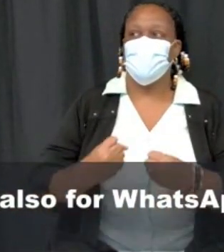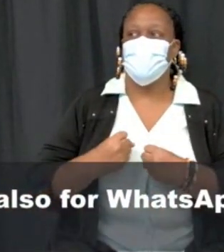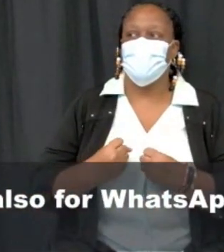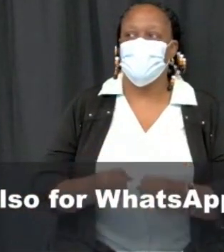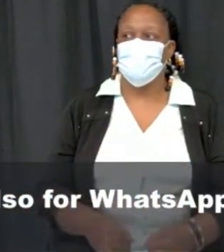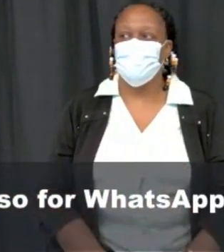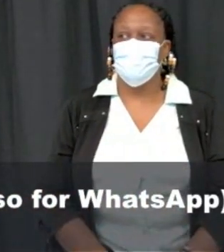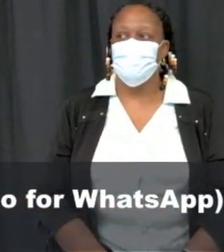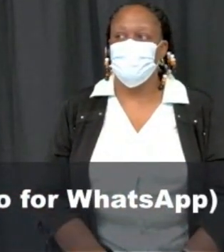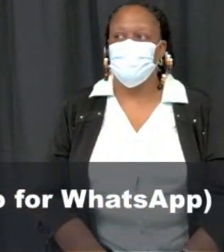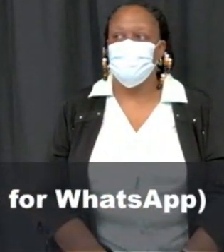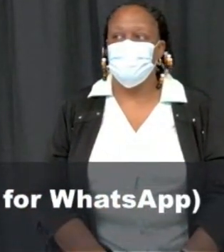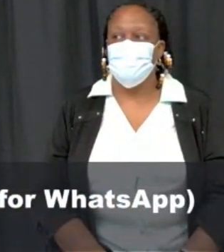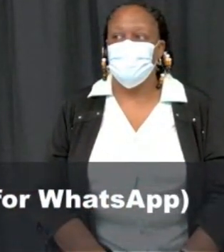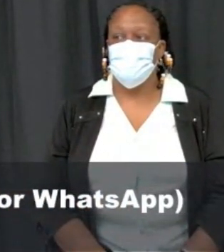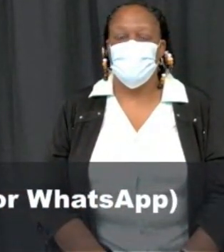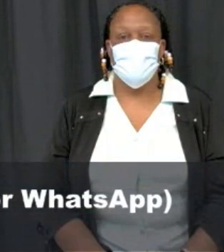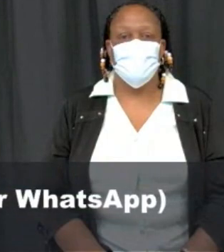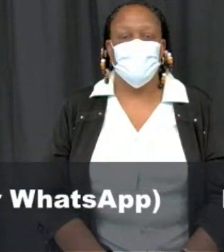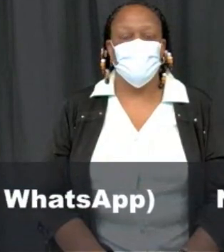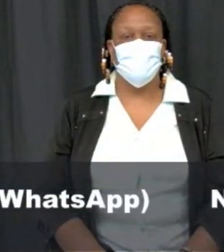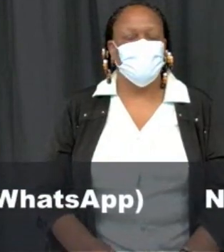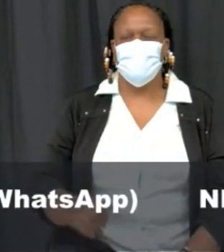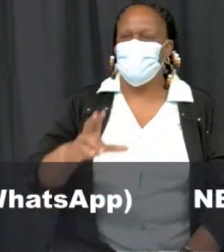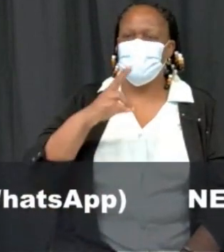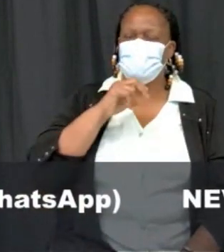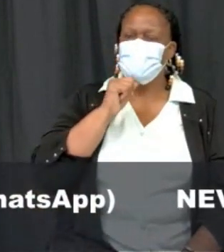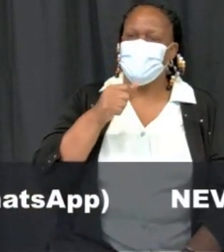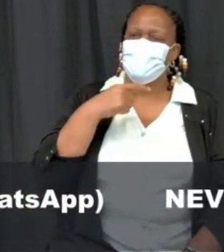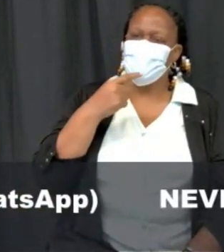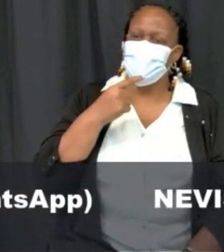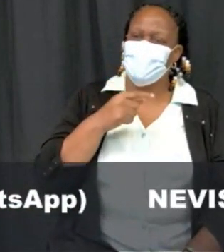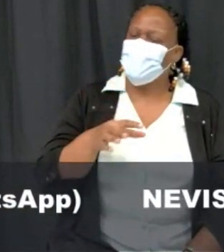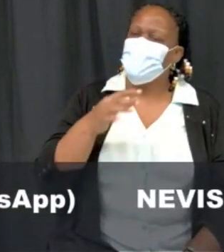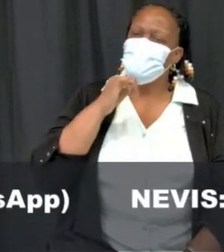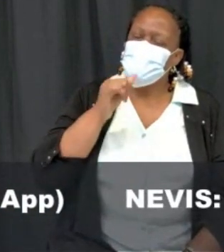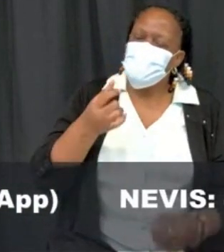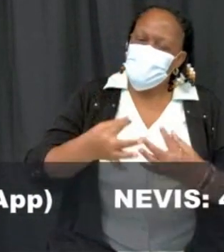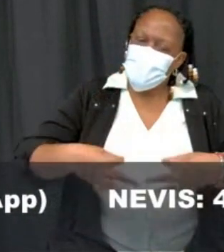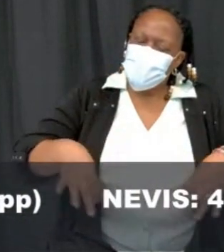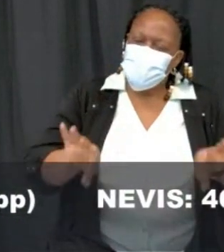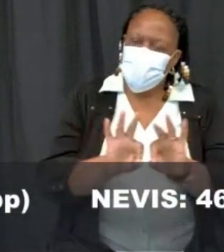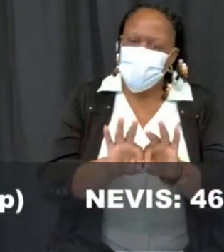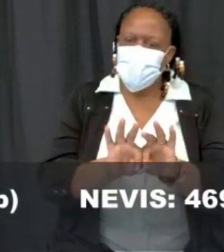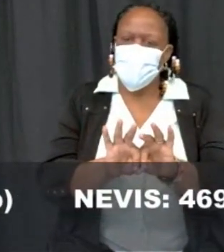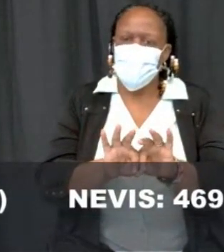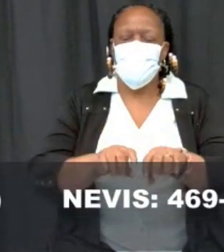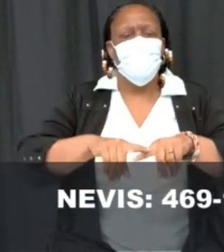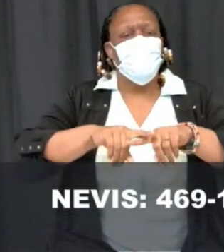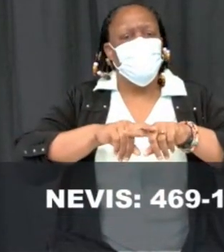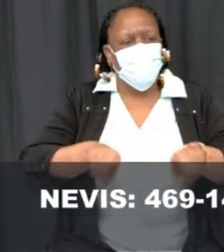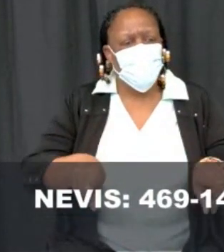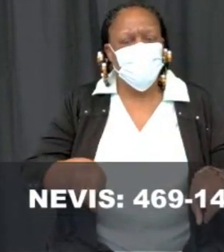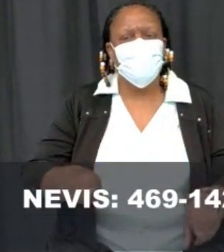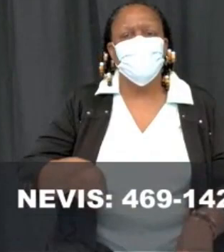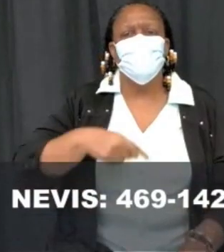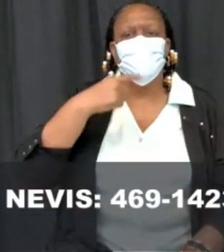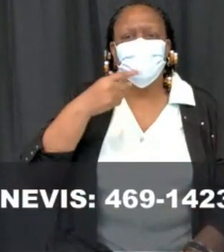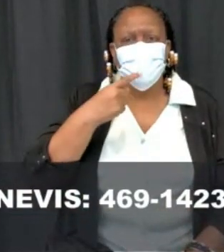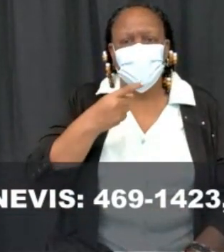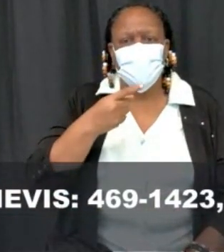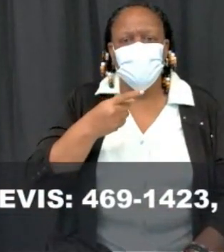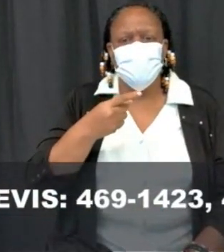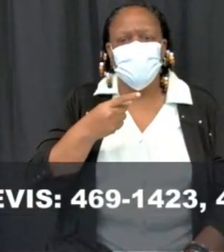suggested that exercise is not essential. Quite the contrary. What we have said is that exercise is